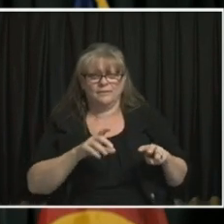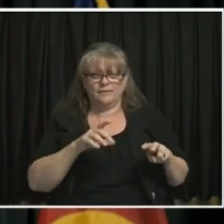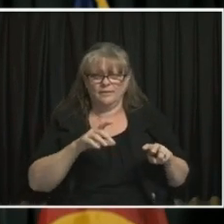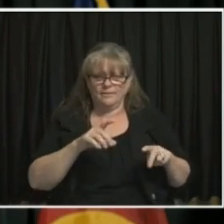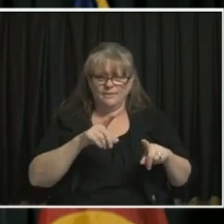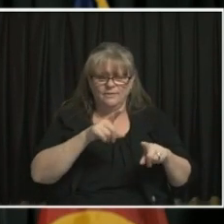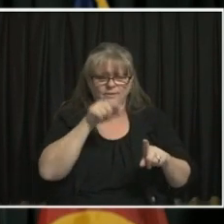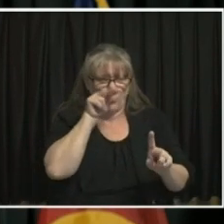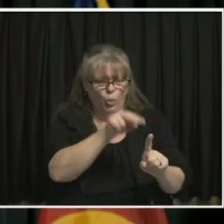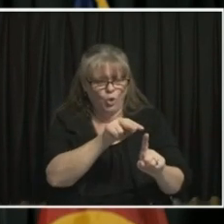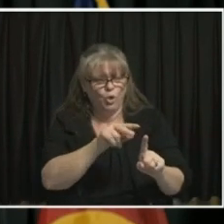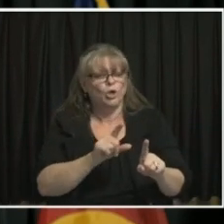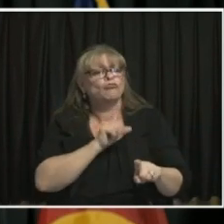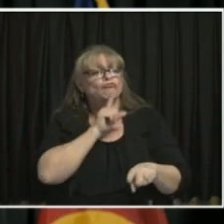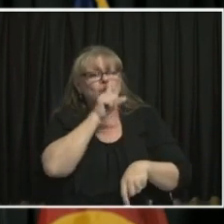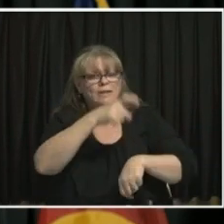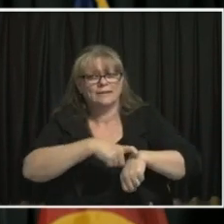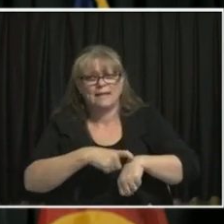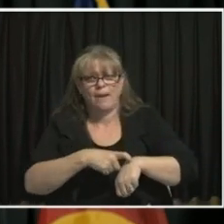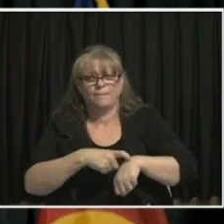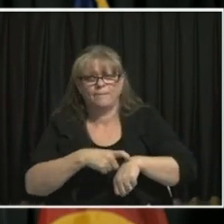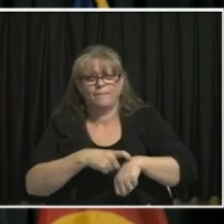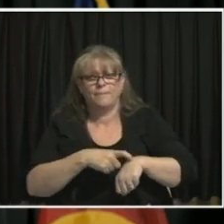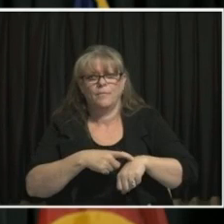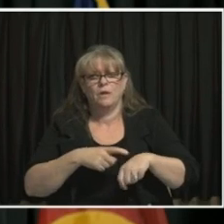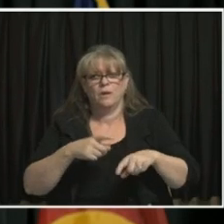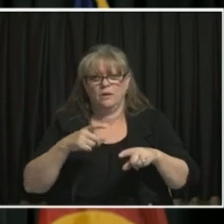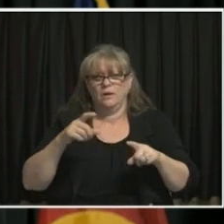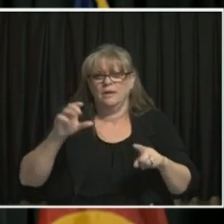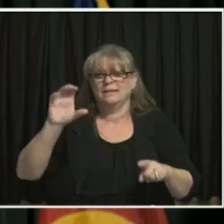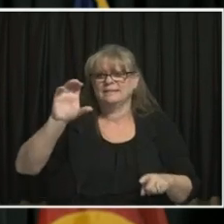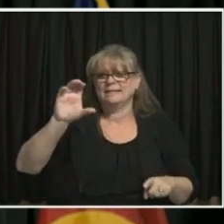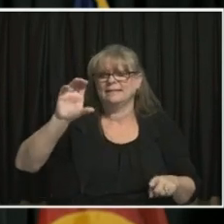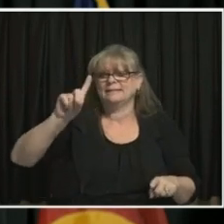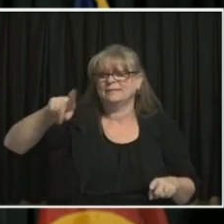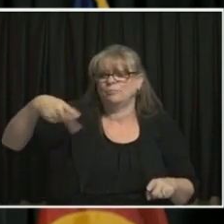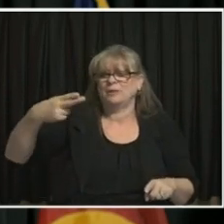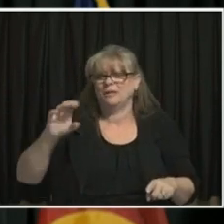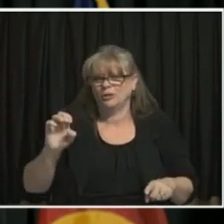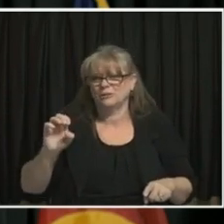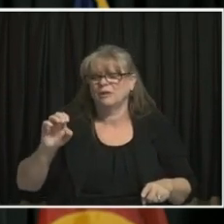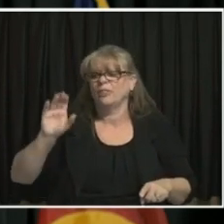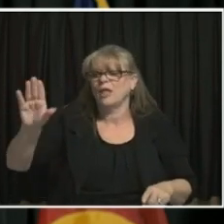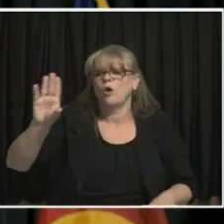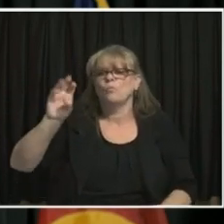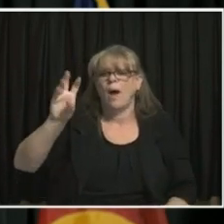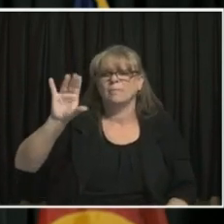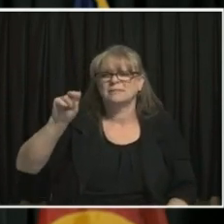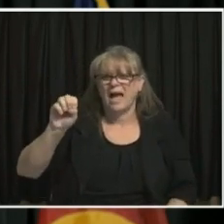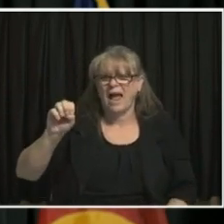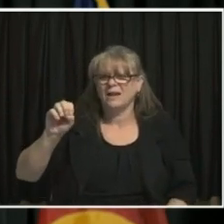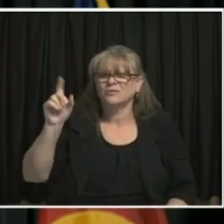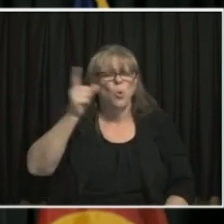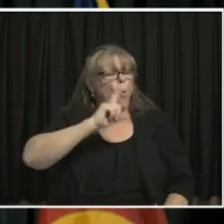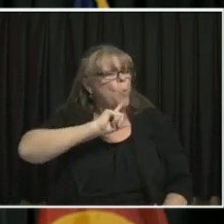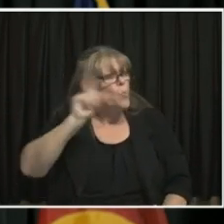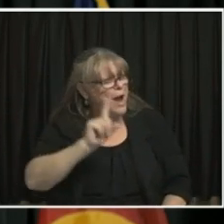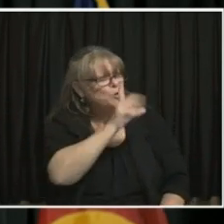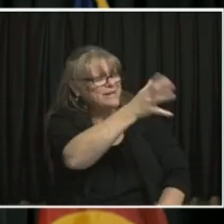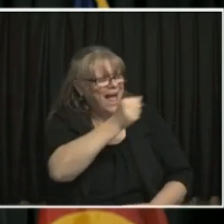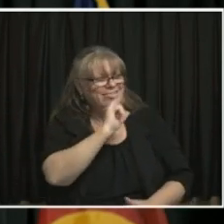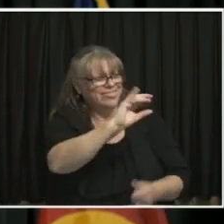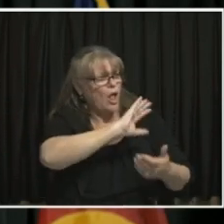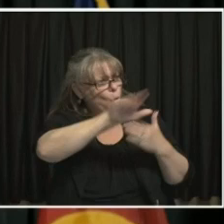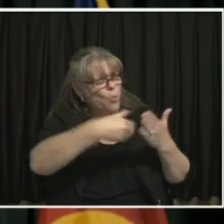not posted on the CDPHE website. Where do you expect to get those numbers? When do you expect to get those numbers? And can you give us a sense